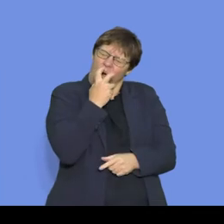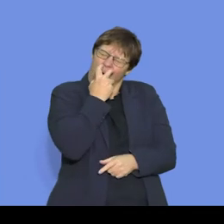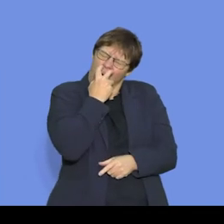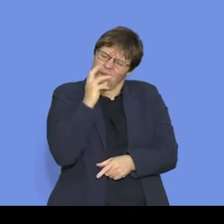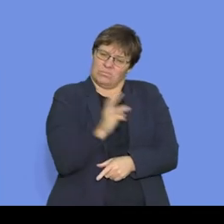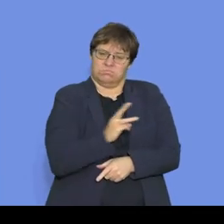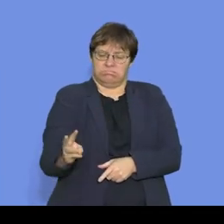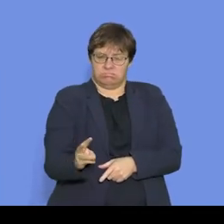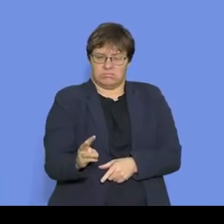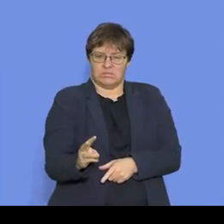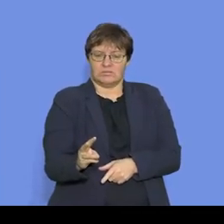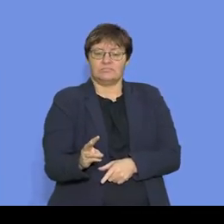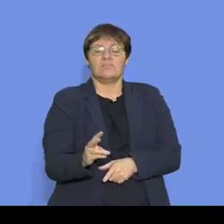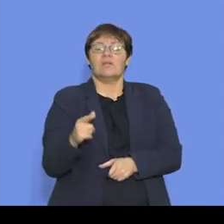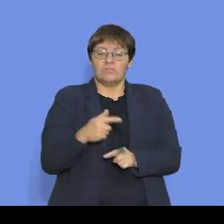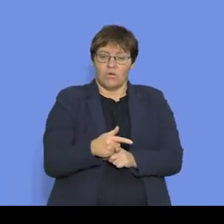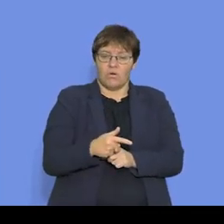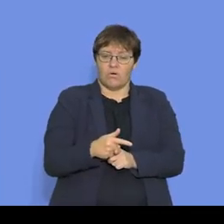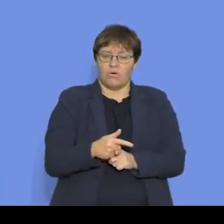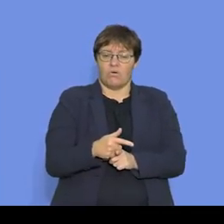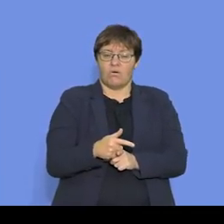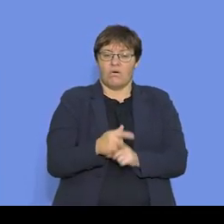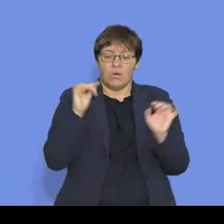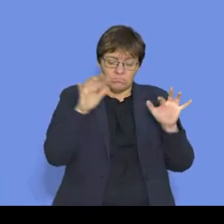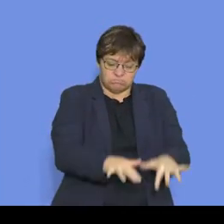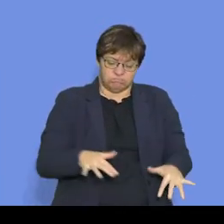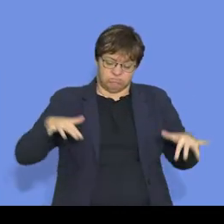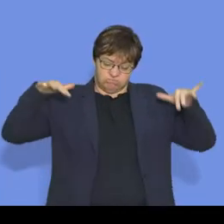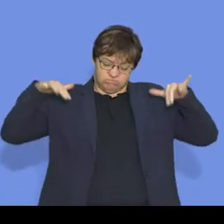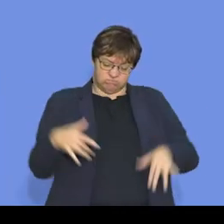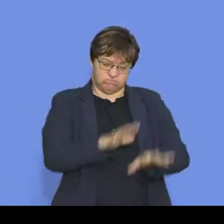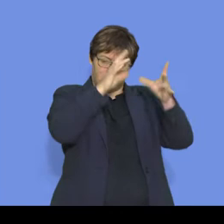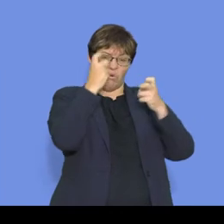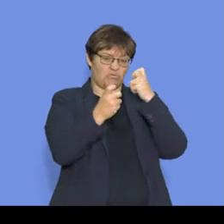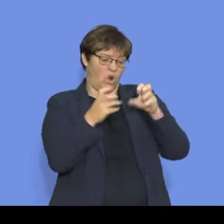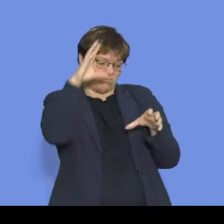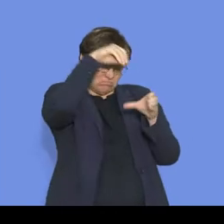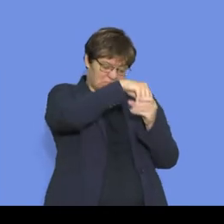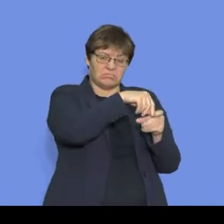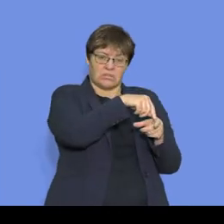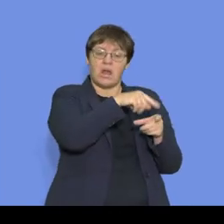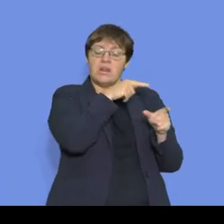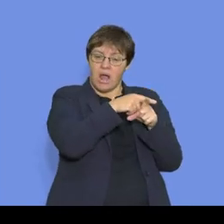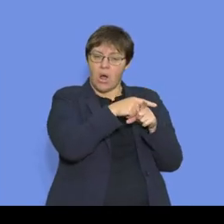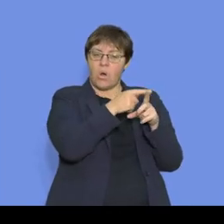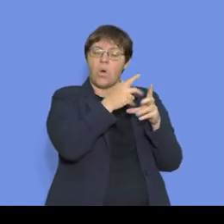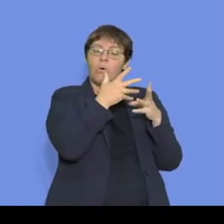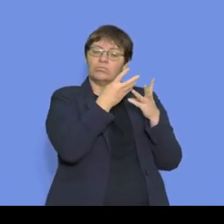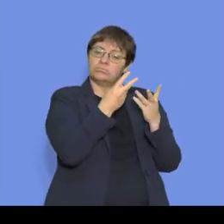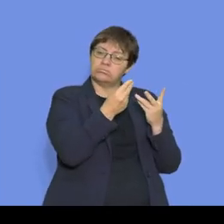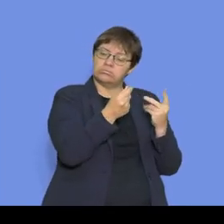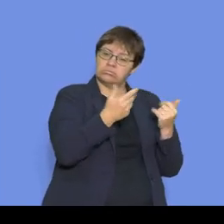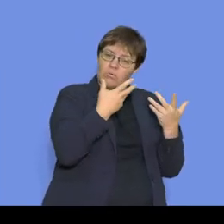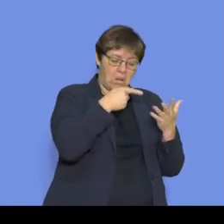brought in a whole lot of debris, bits of different types of rock, which are now embedded in the molten rock, and